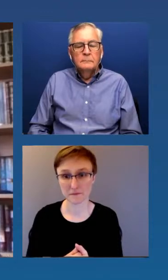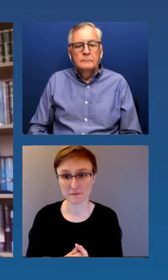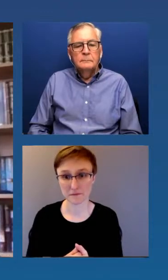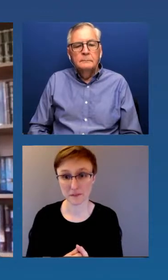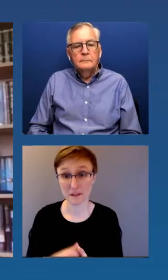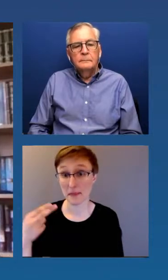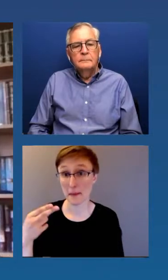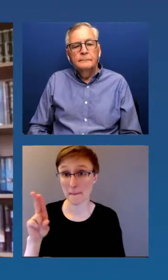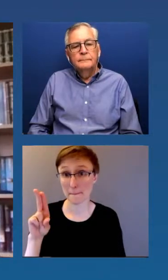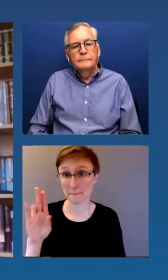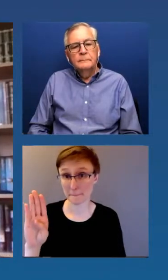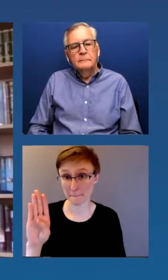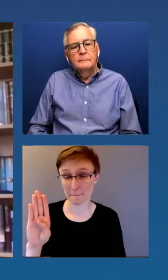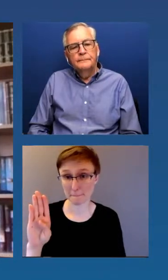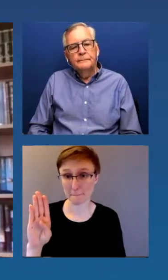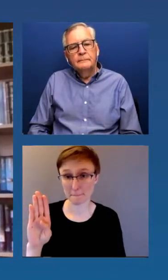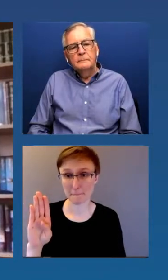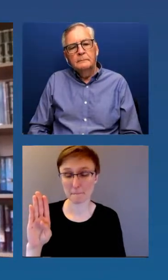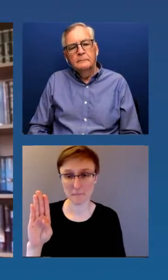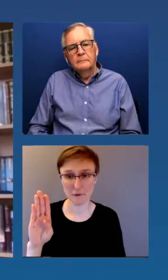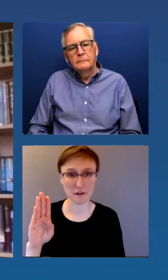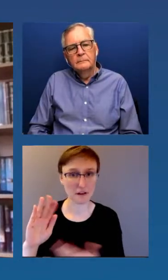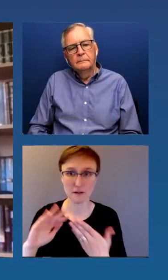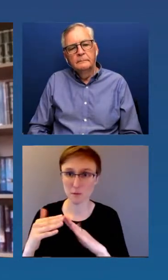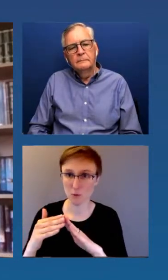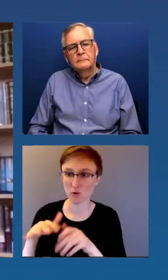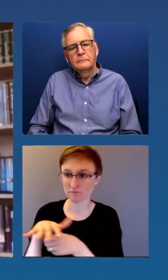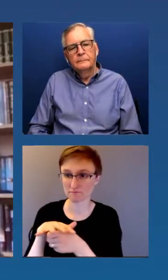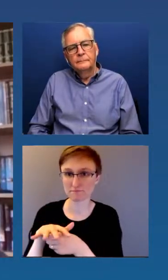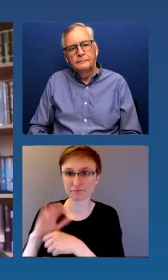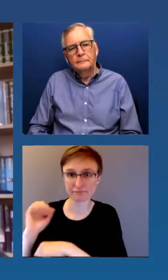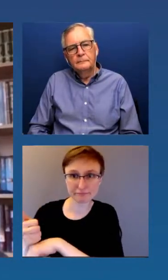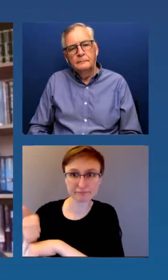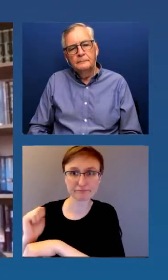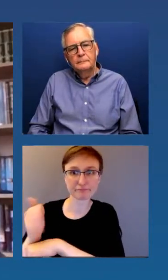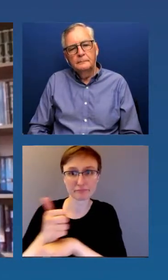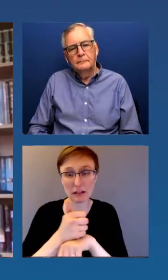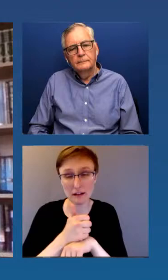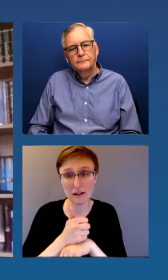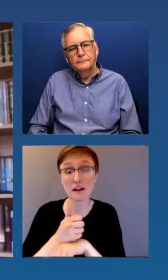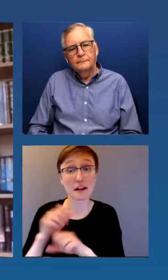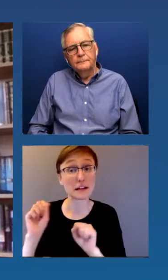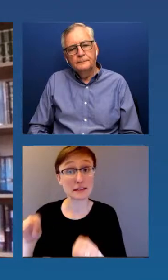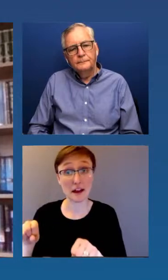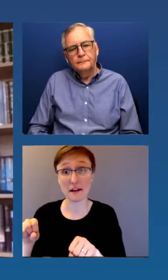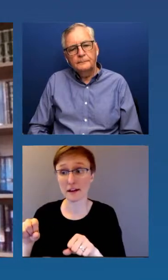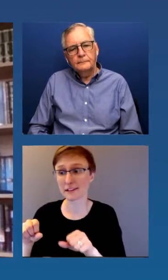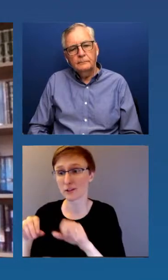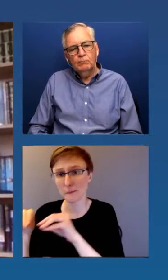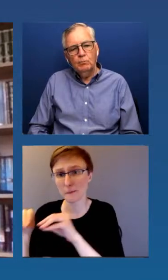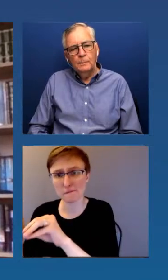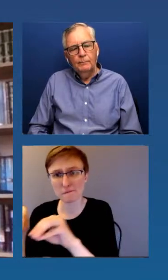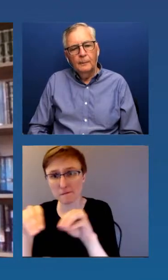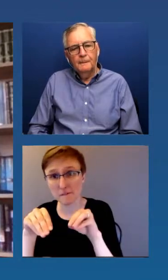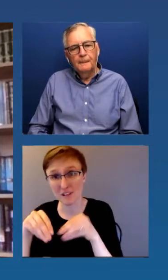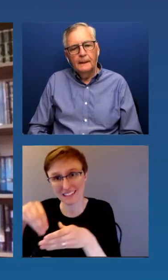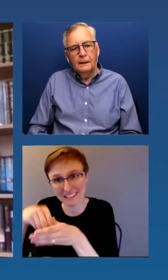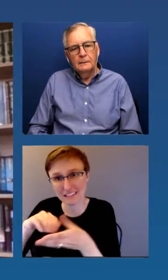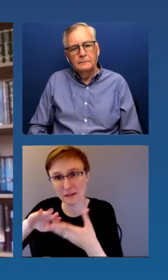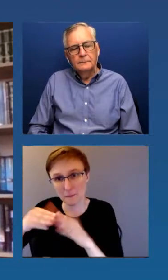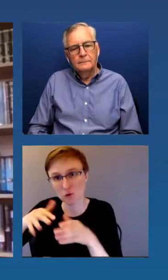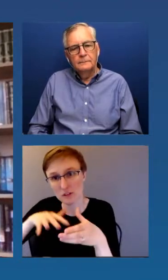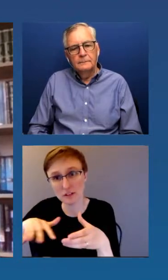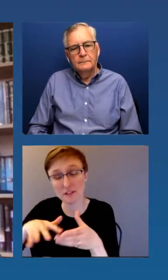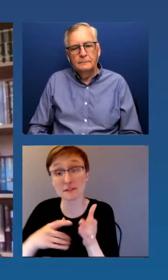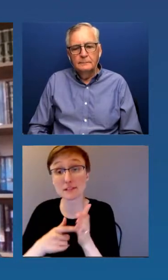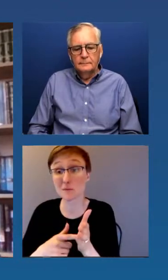that we talked about in high priority neighborhoods will have the flexibility of moving around in neighborhoods. So if we identify that folks can't leave their home,